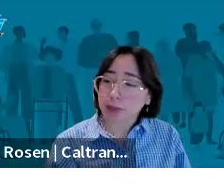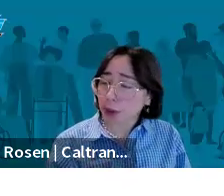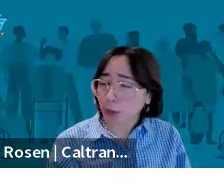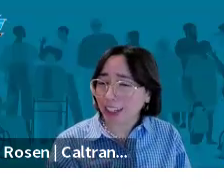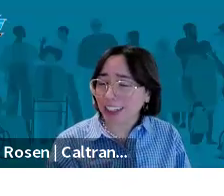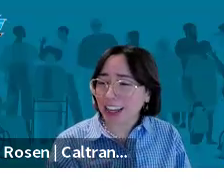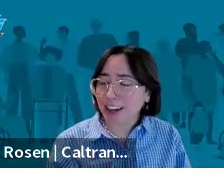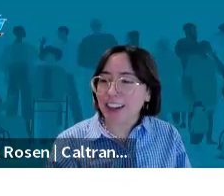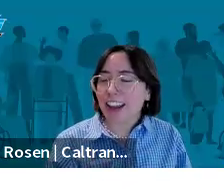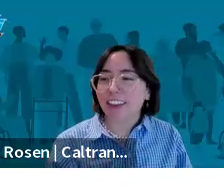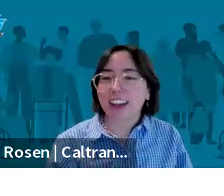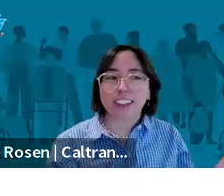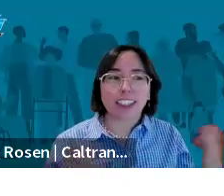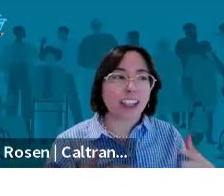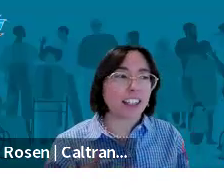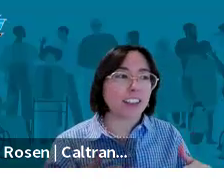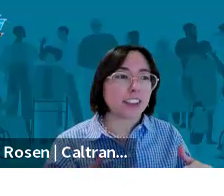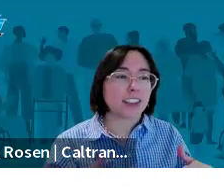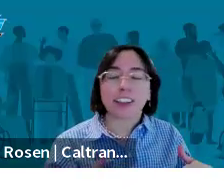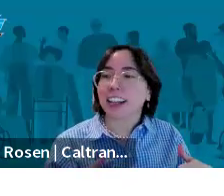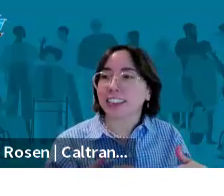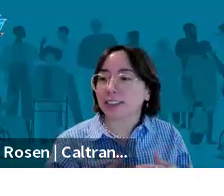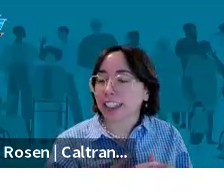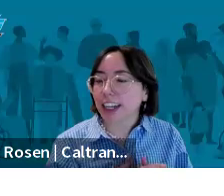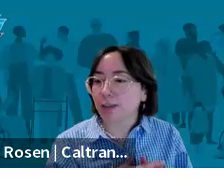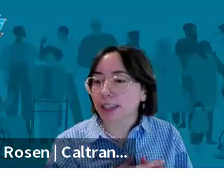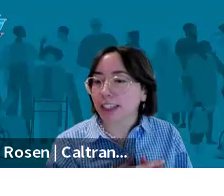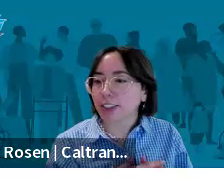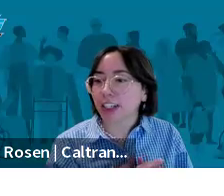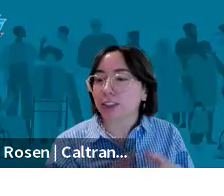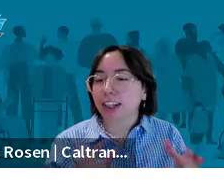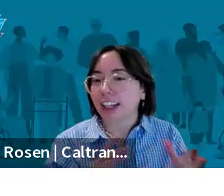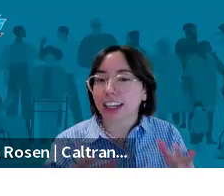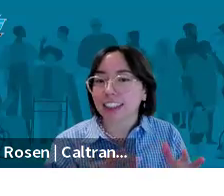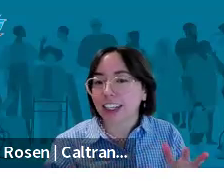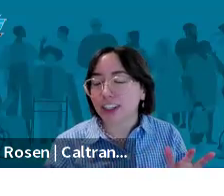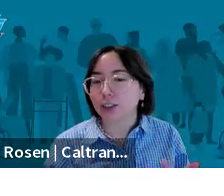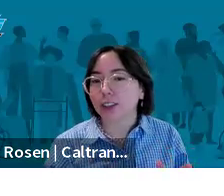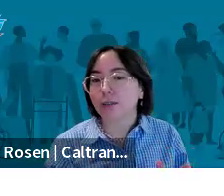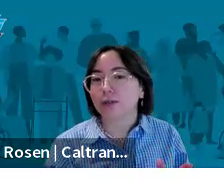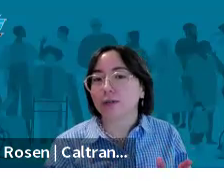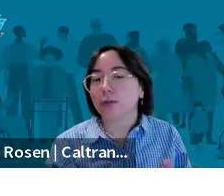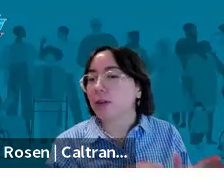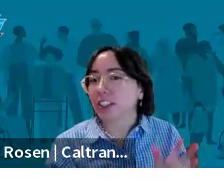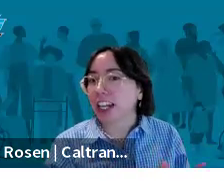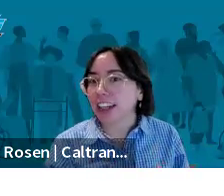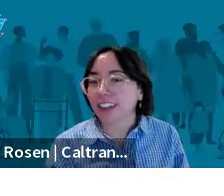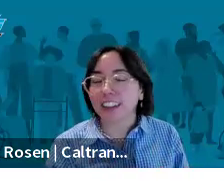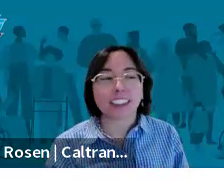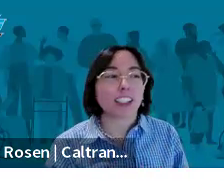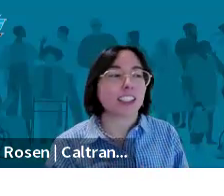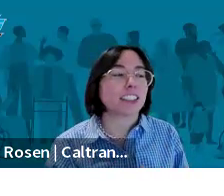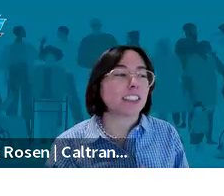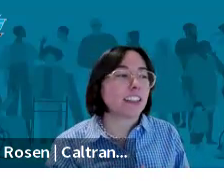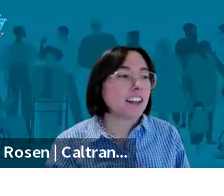haven't read it yet. And then I was going to kind of just, Cassidy was going to help me share screen and kind of take notes of what we should add